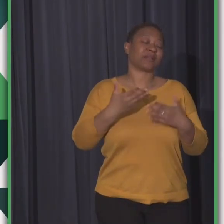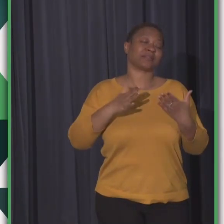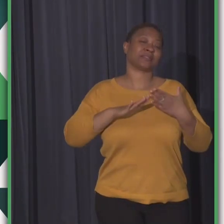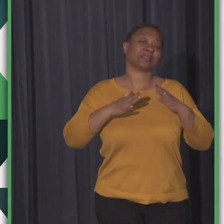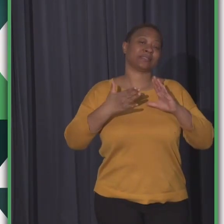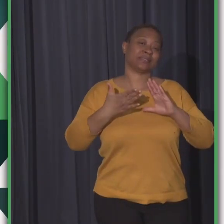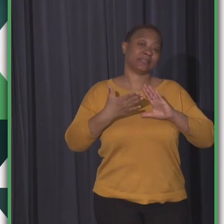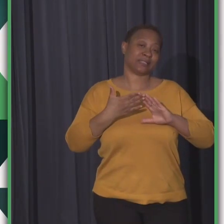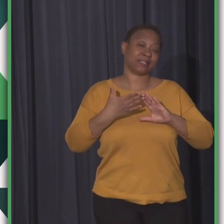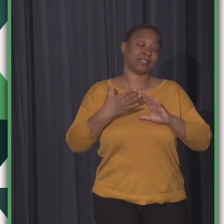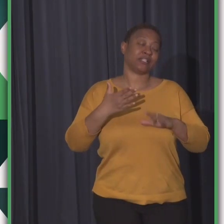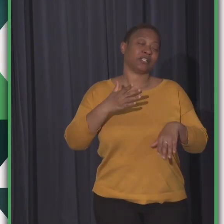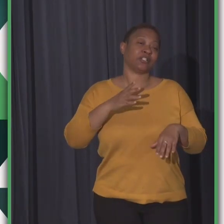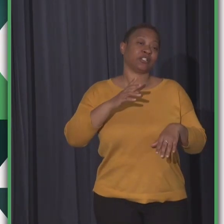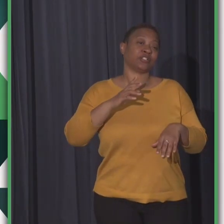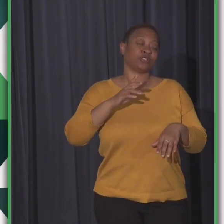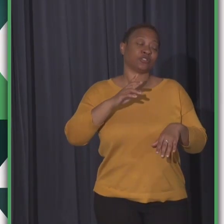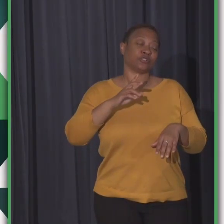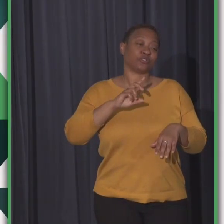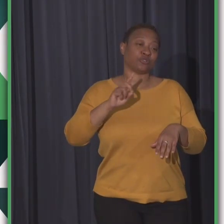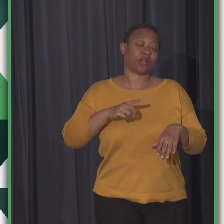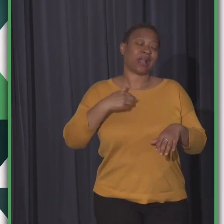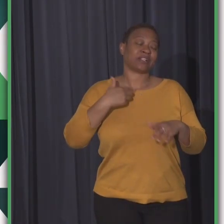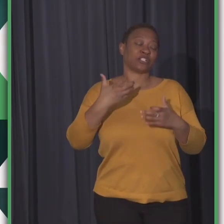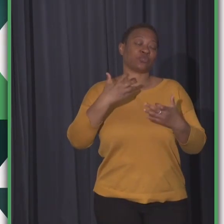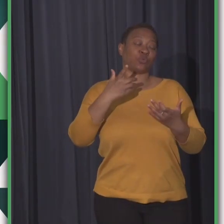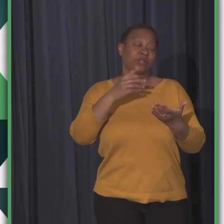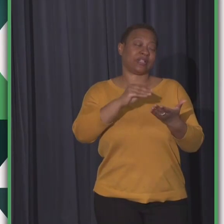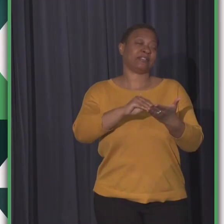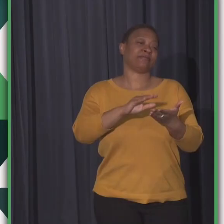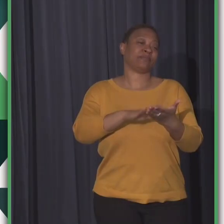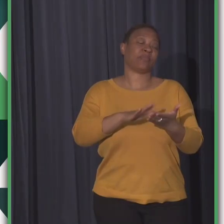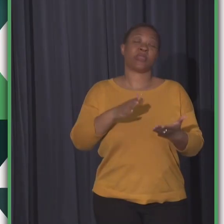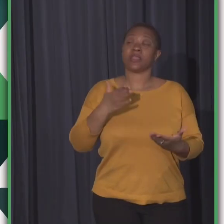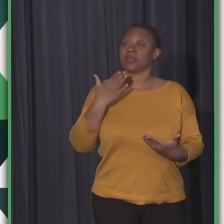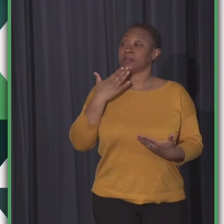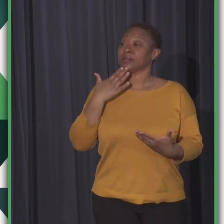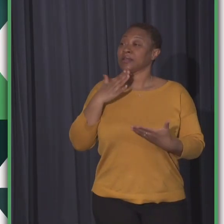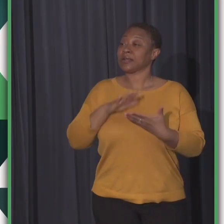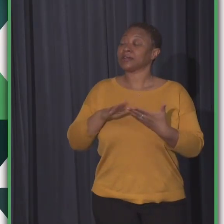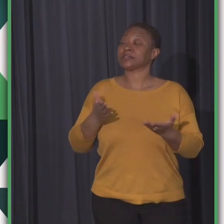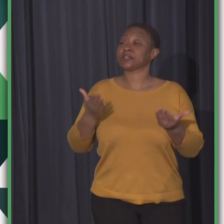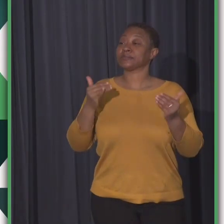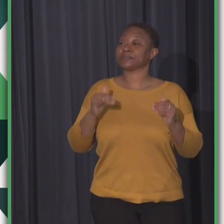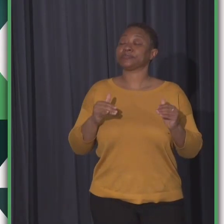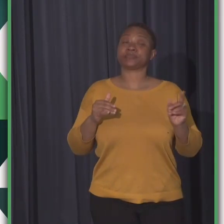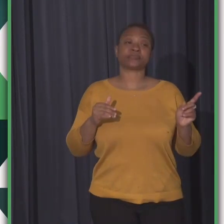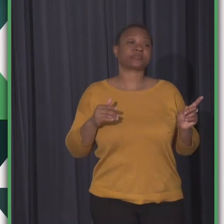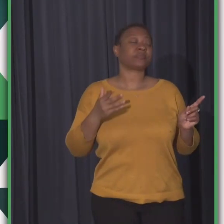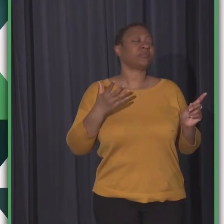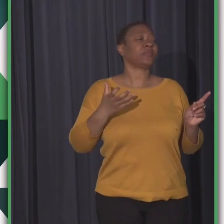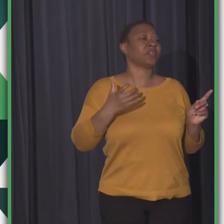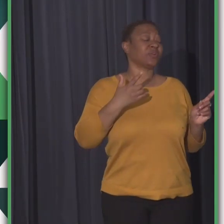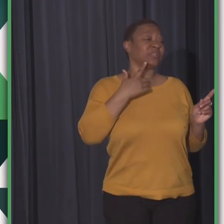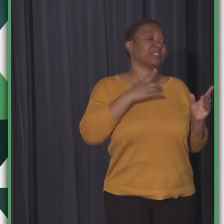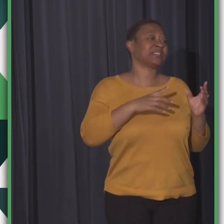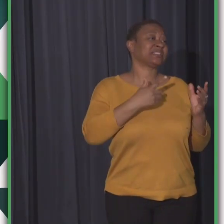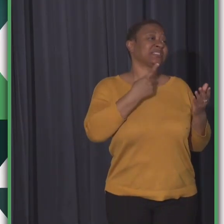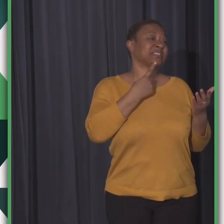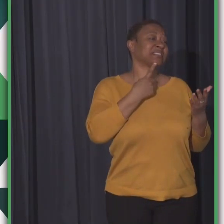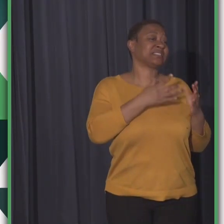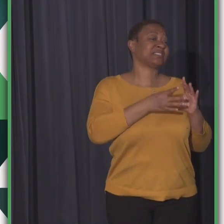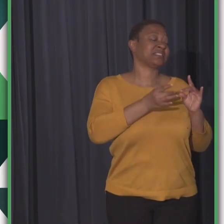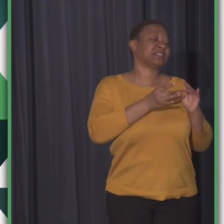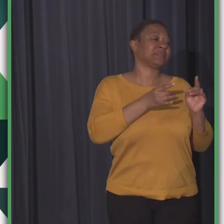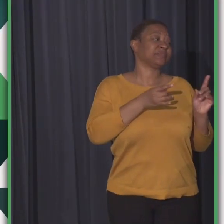Detroit, the Detroit Police Department. Just wanted to put that on the record. Thank you very kindly. Through the chair. speaker. Yes, sir. I wanted to say something